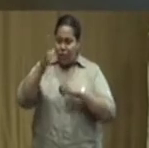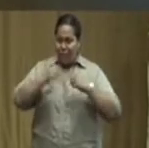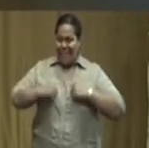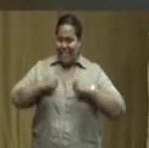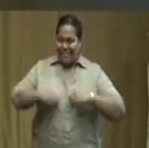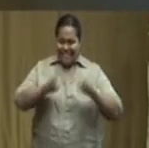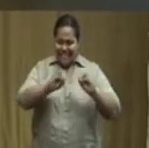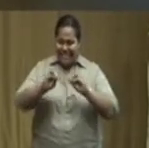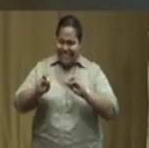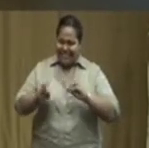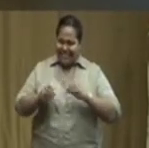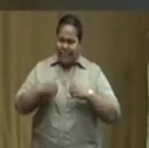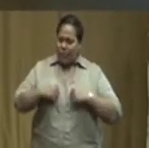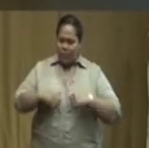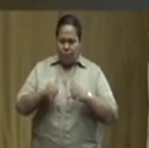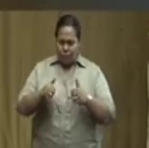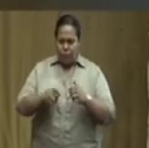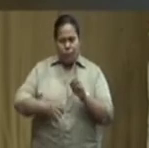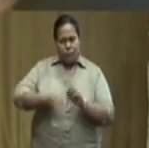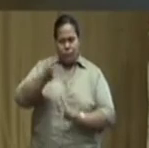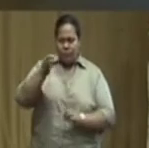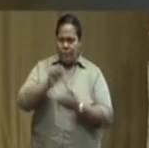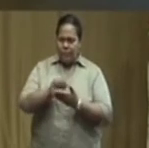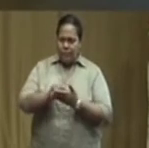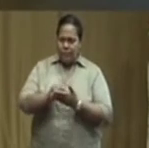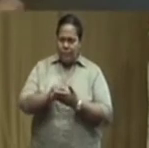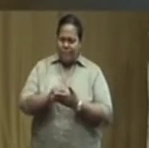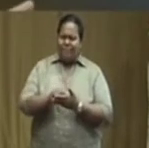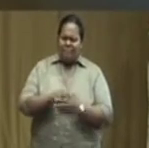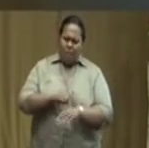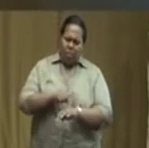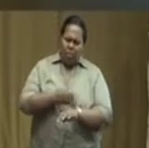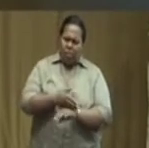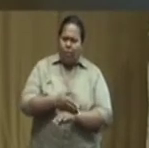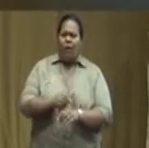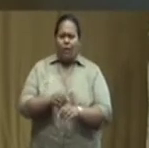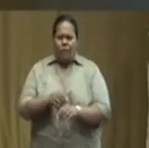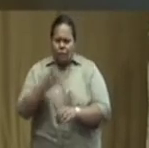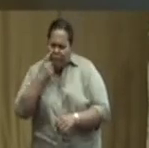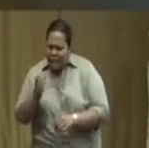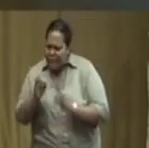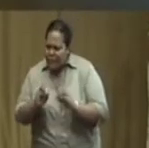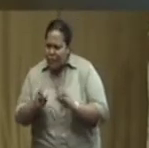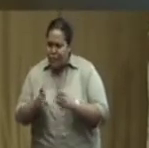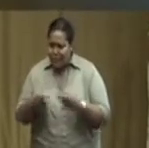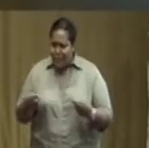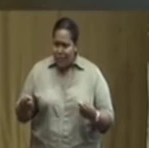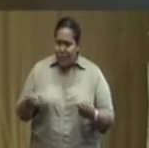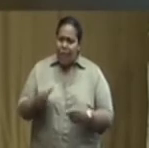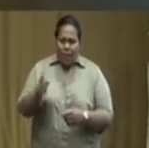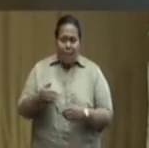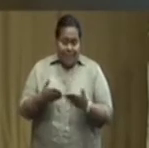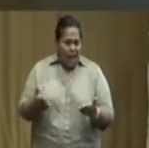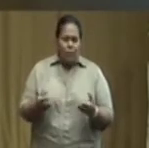So although it took a bit longer when I first started, it took a bit longer for me to find the material, actually it's made my daily teaching life much easier than it was